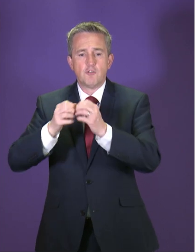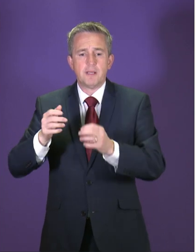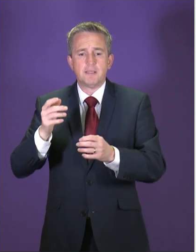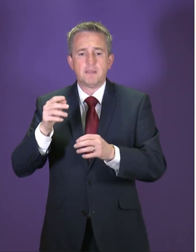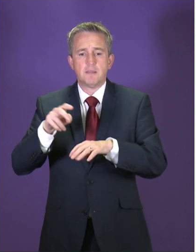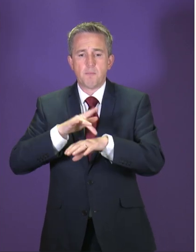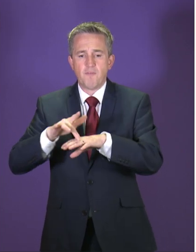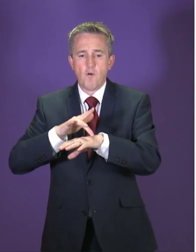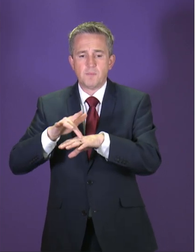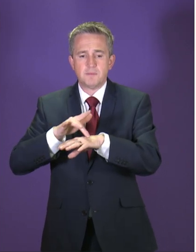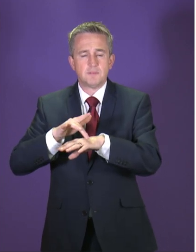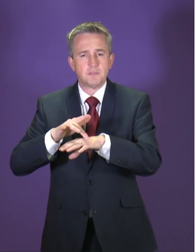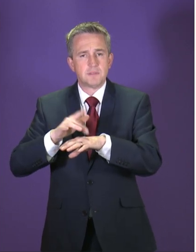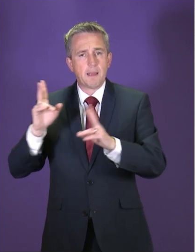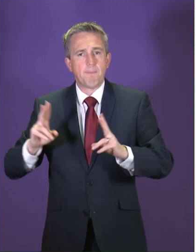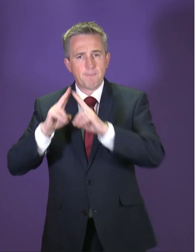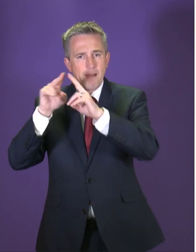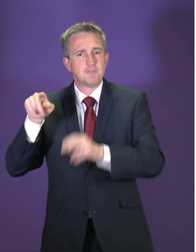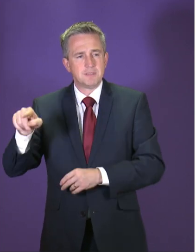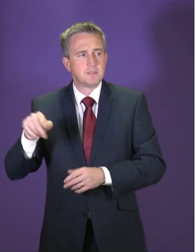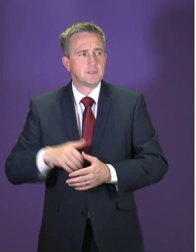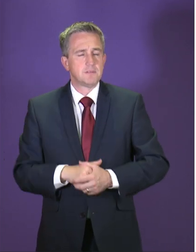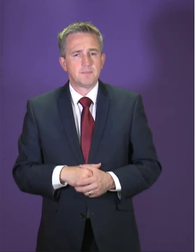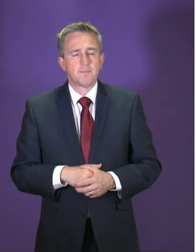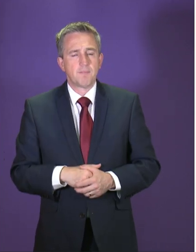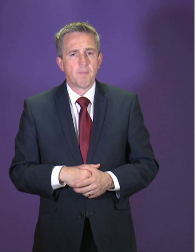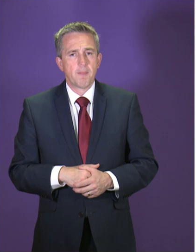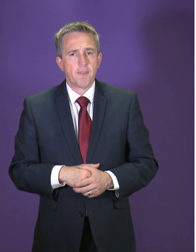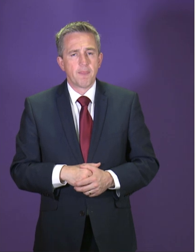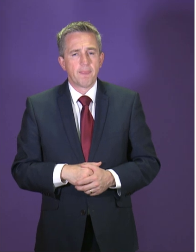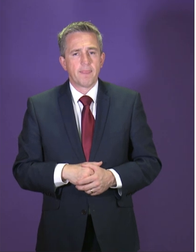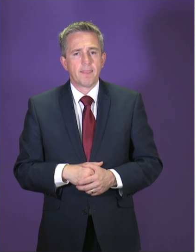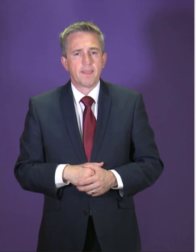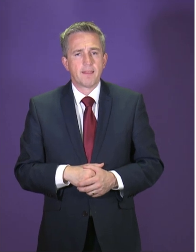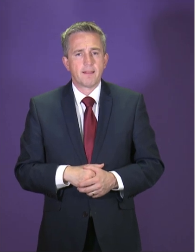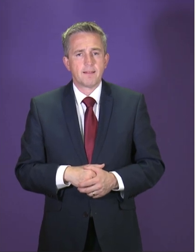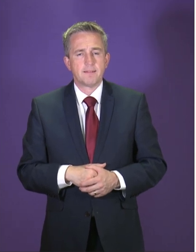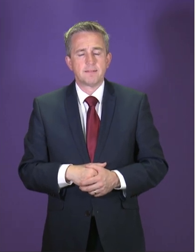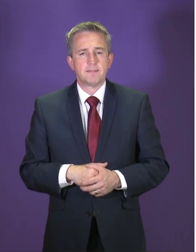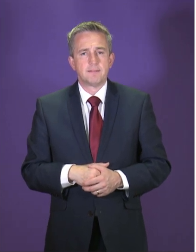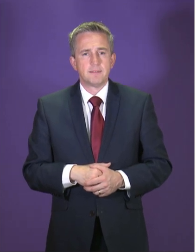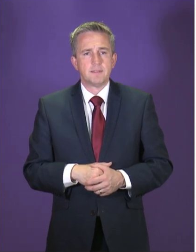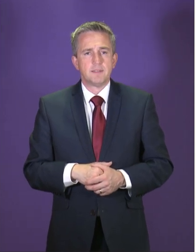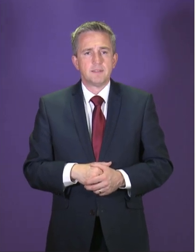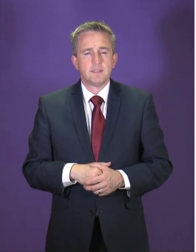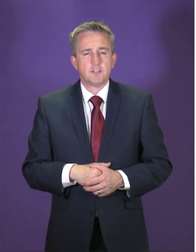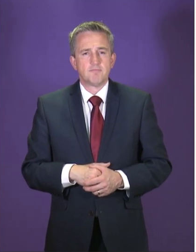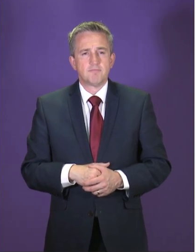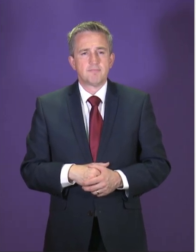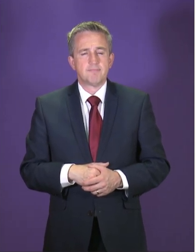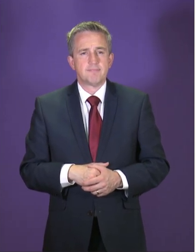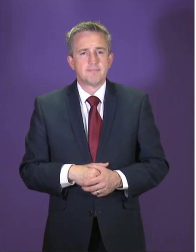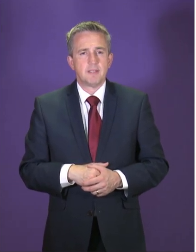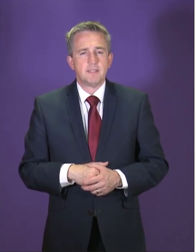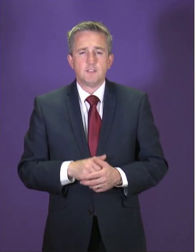we're a junior version of you. But this, I think, more generally, is a kind of reorientation of the way